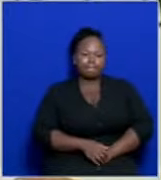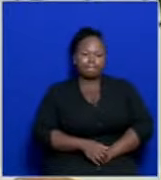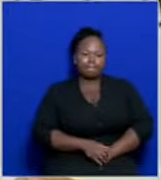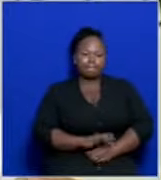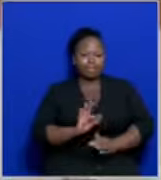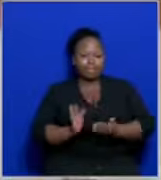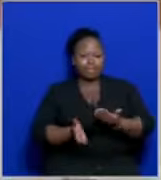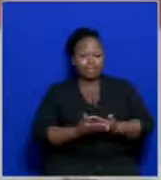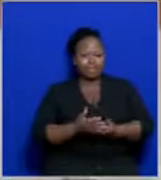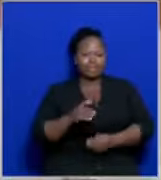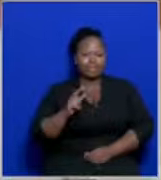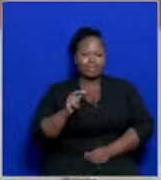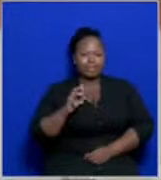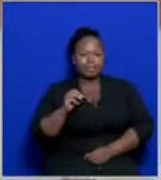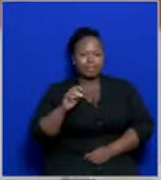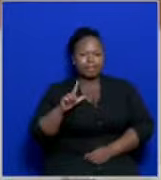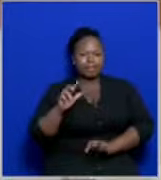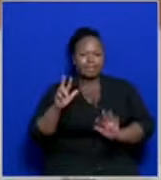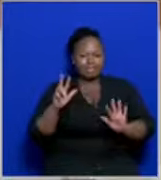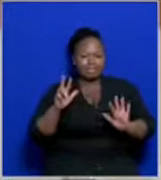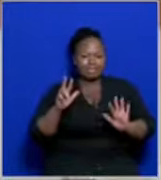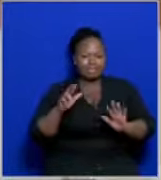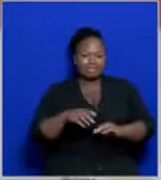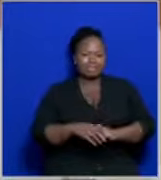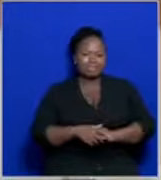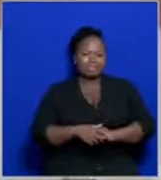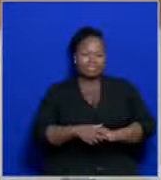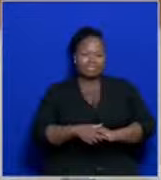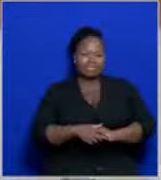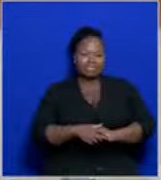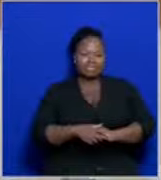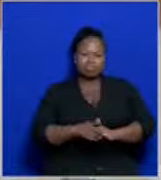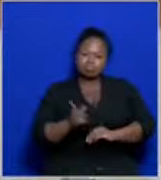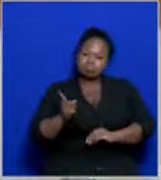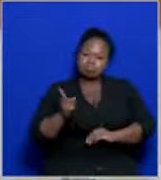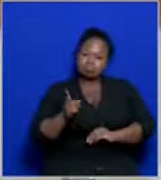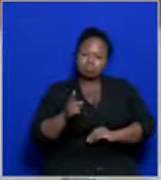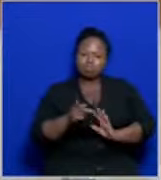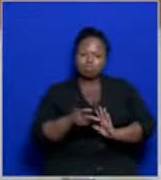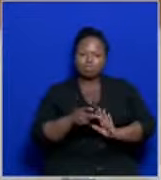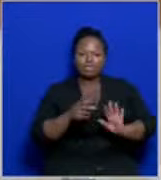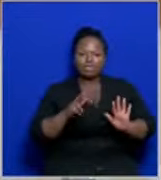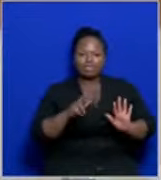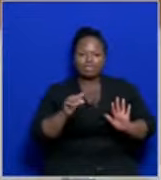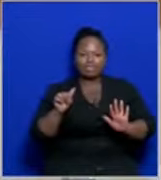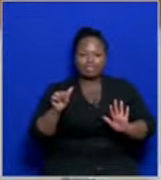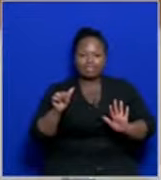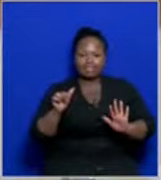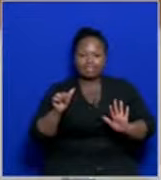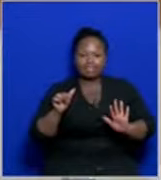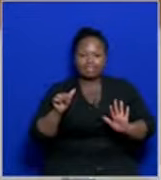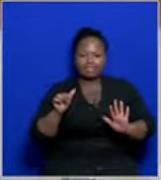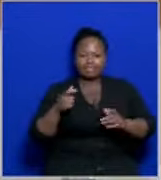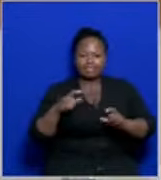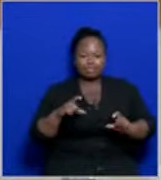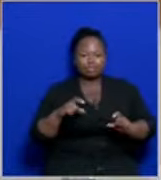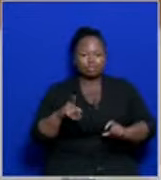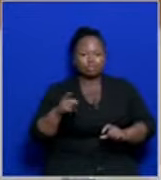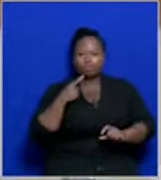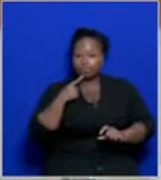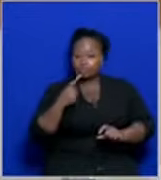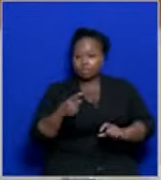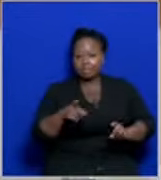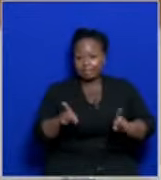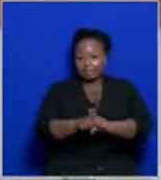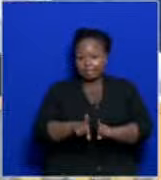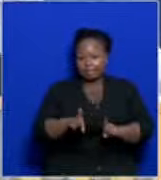8. You refer to that at 86, and this you say are similar screenshots,